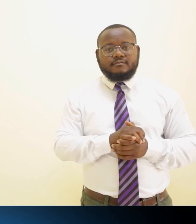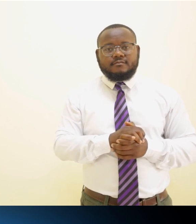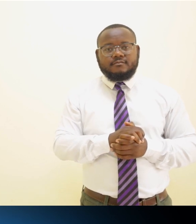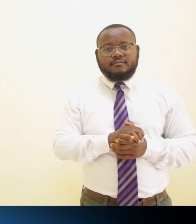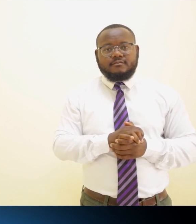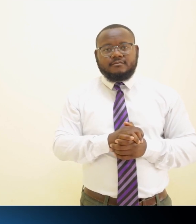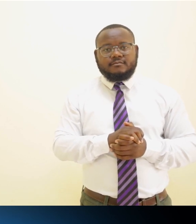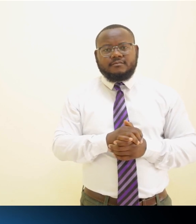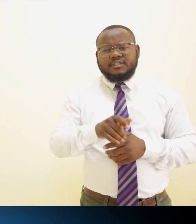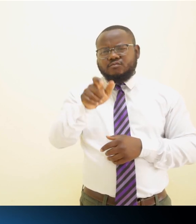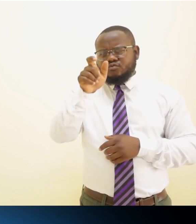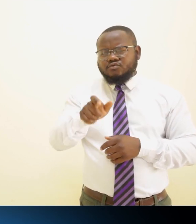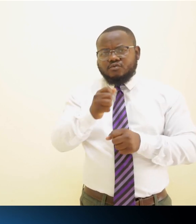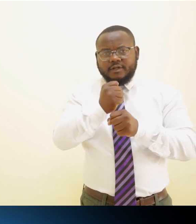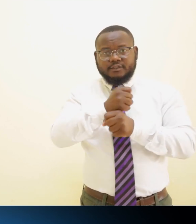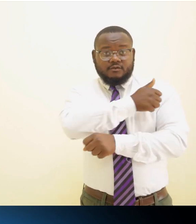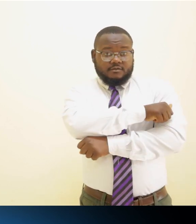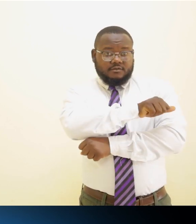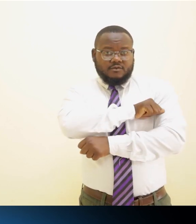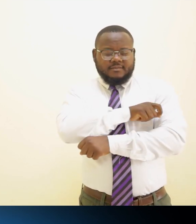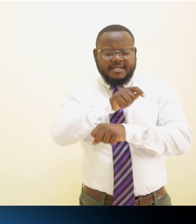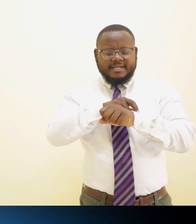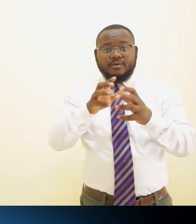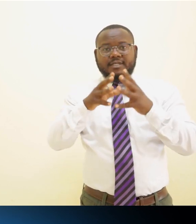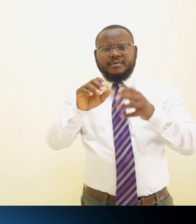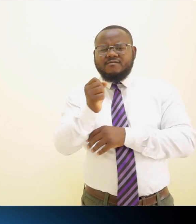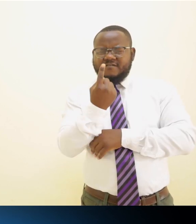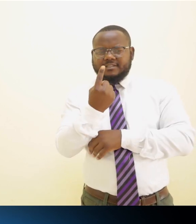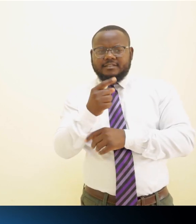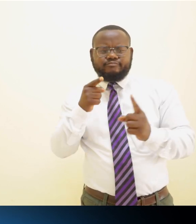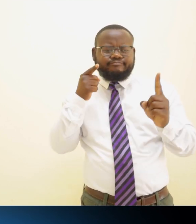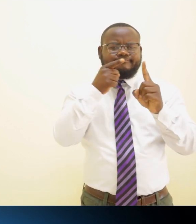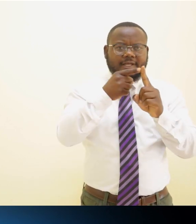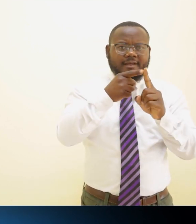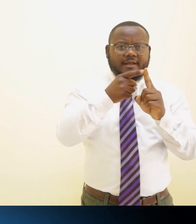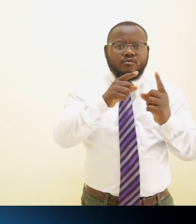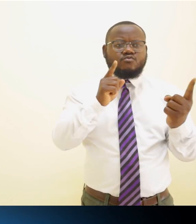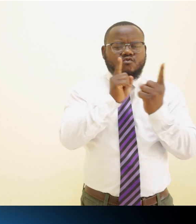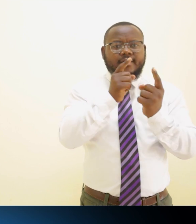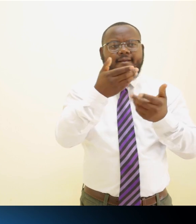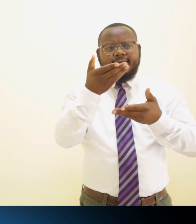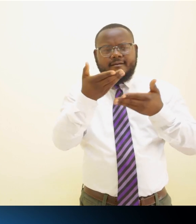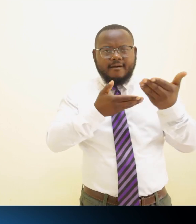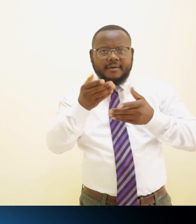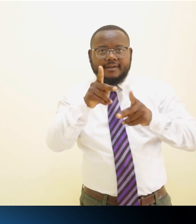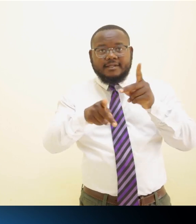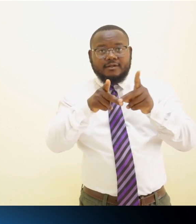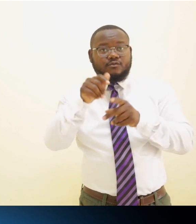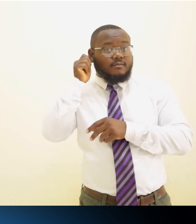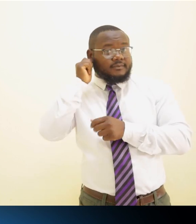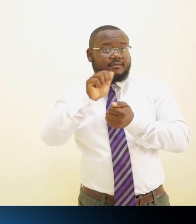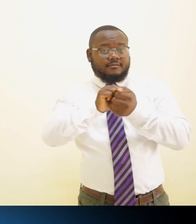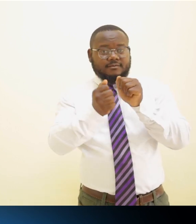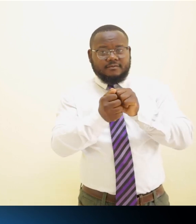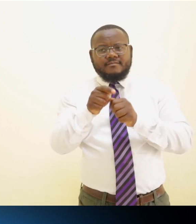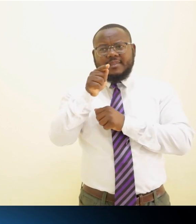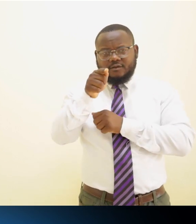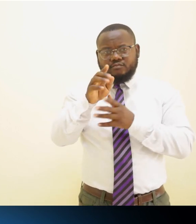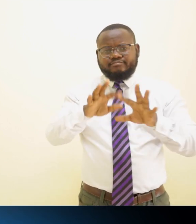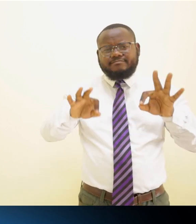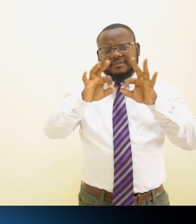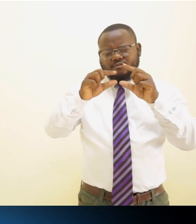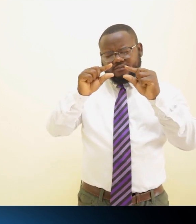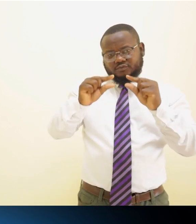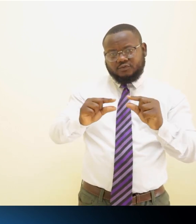As a healthcare worker, you are often the first point of contact for patients with ear and hearing problems. Your role is crucial in reducing